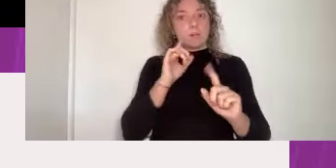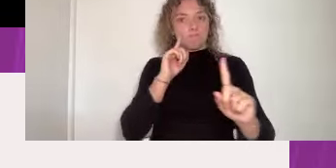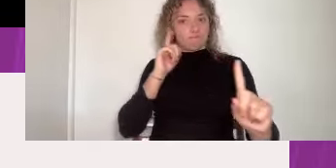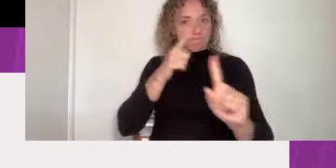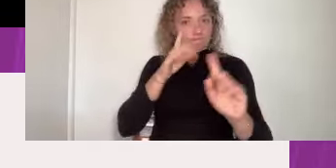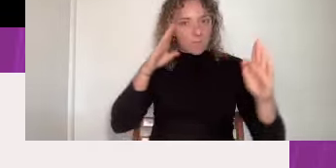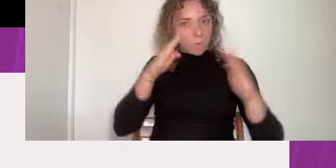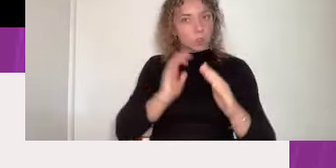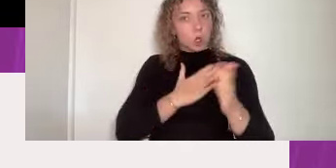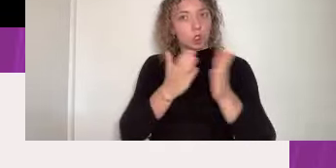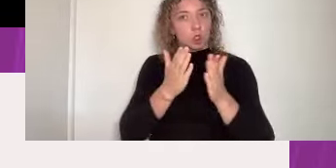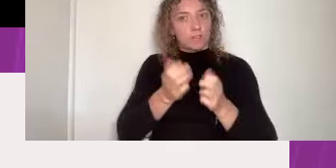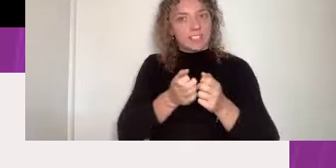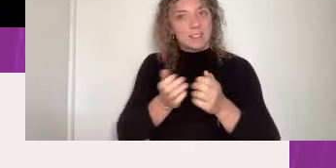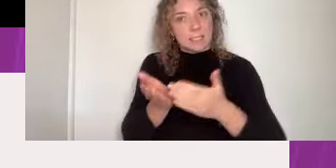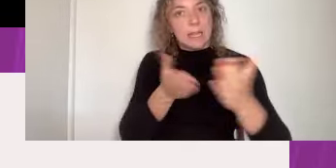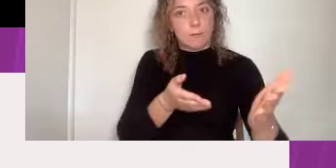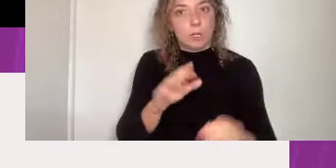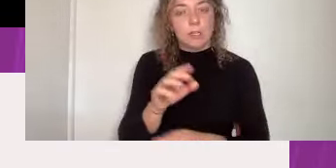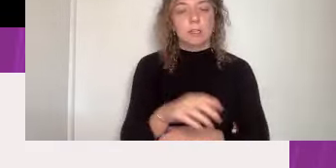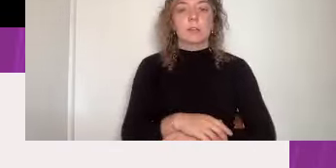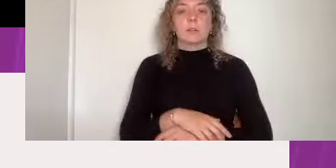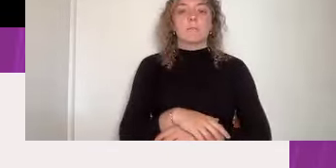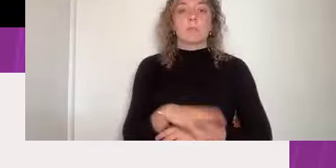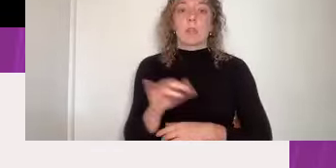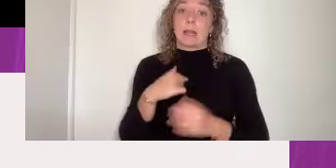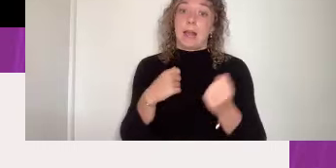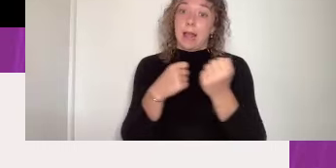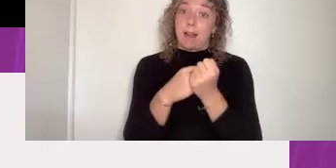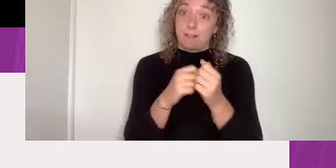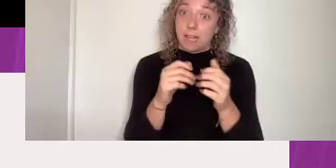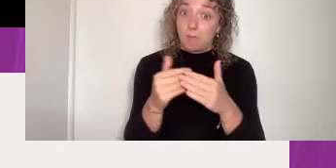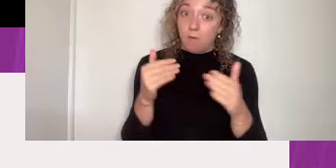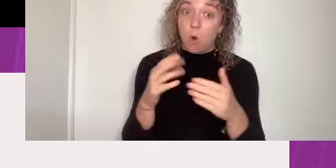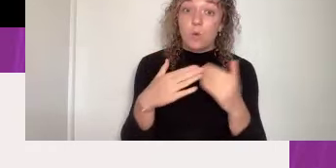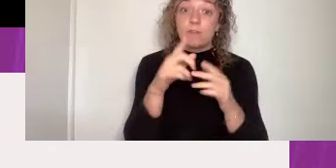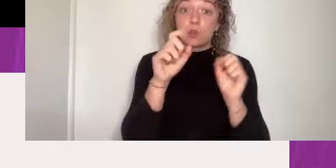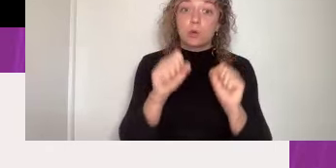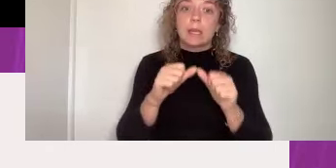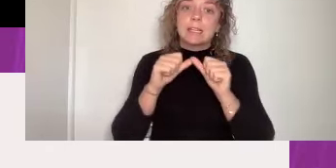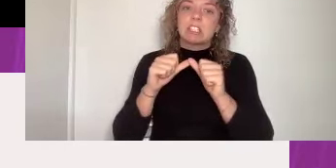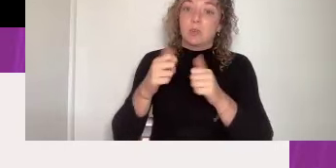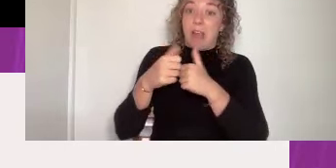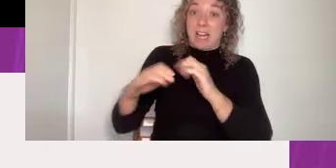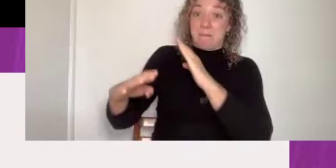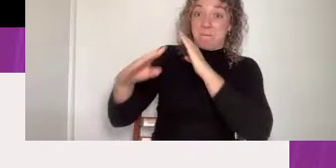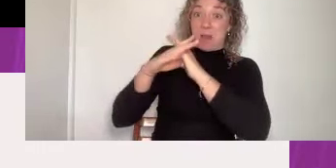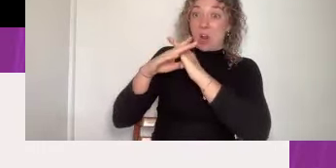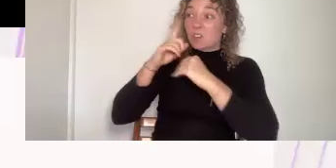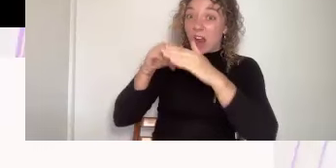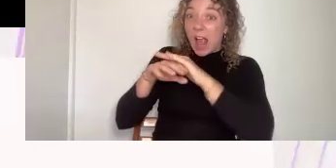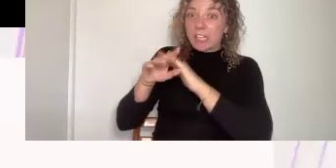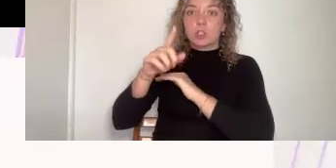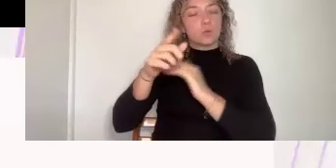And then advocating, like I mentioned before, whenever you can, to continue removing barriers to access for